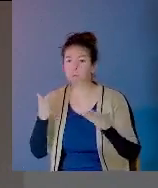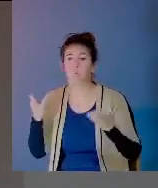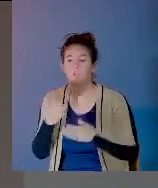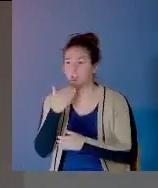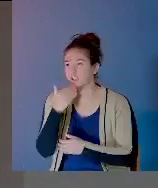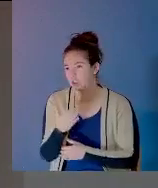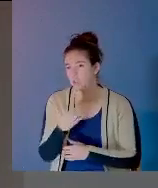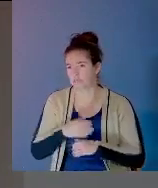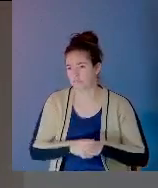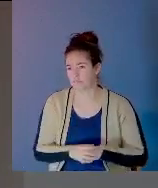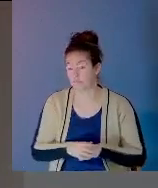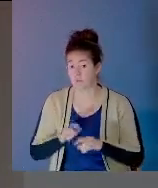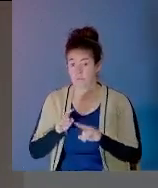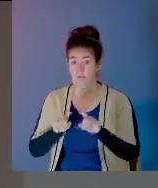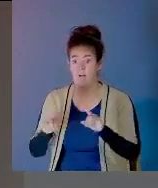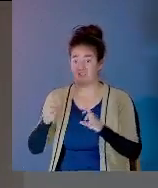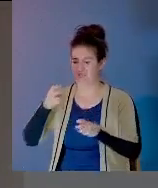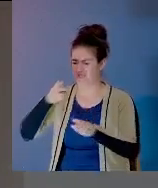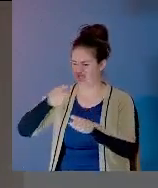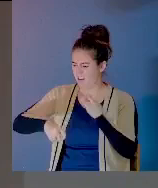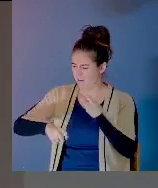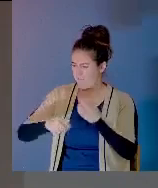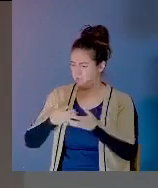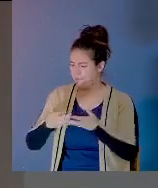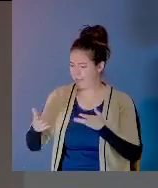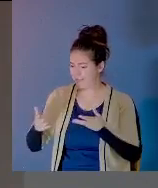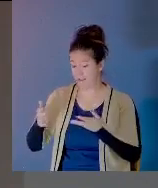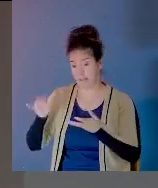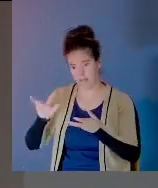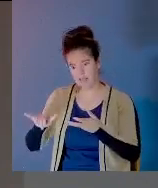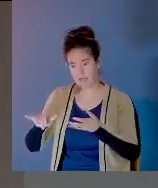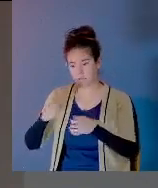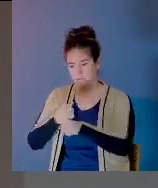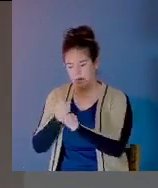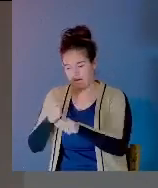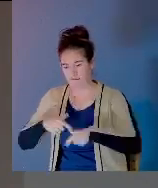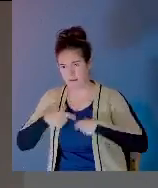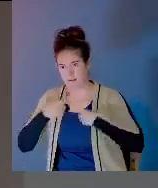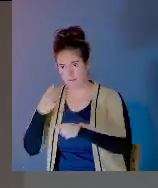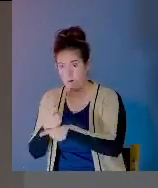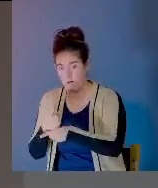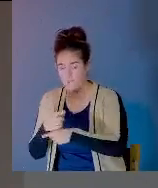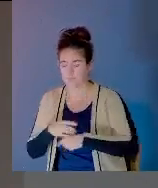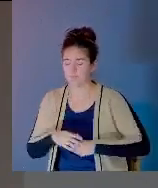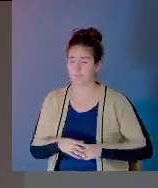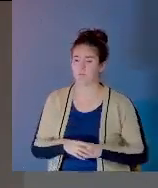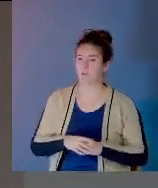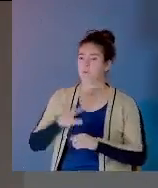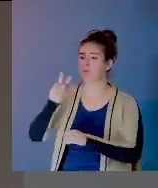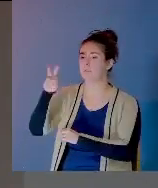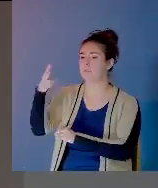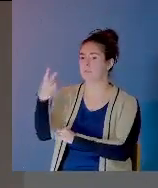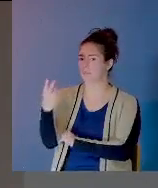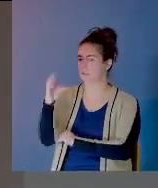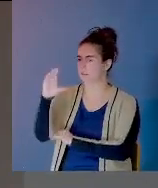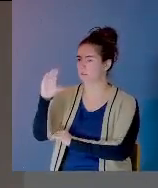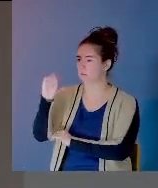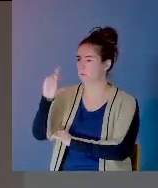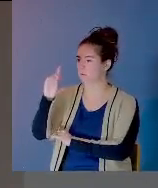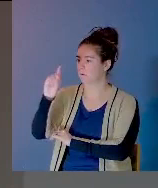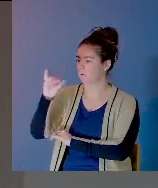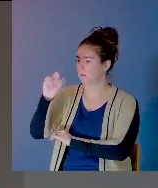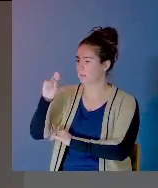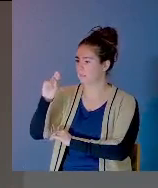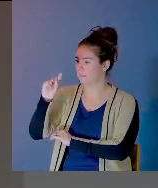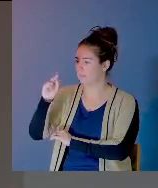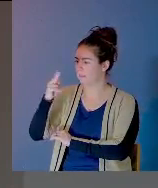know, it's the tough stuff that's really what life is. So anyway, 2 Corinthians 4 verses 8 and